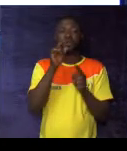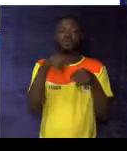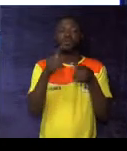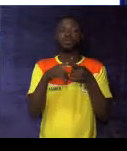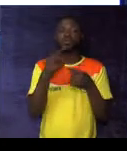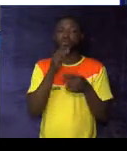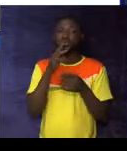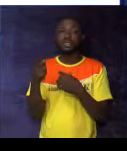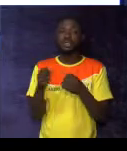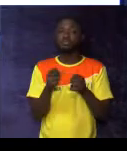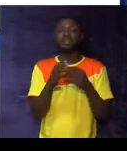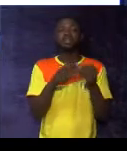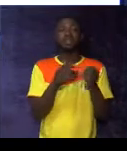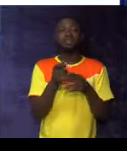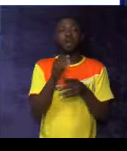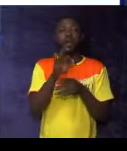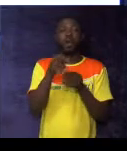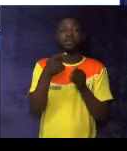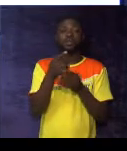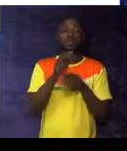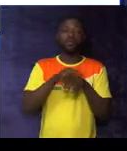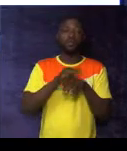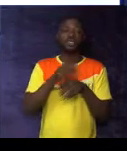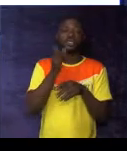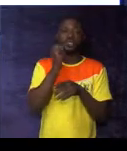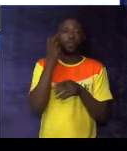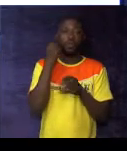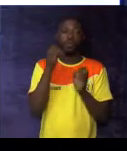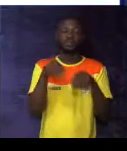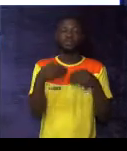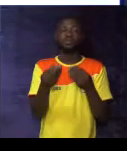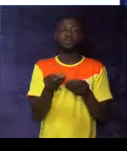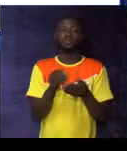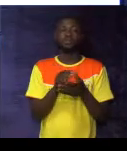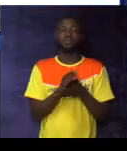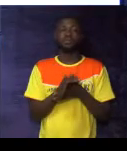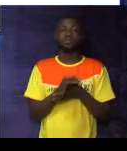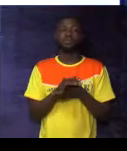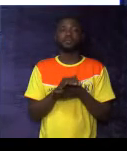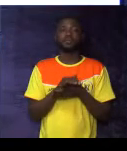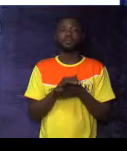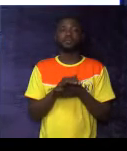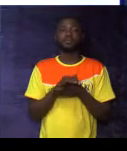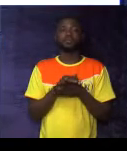Despite. She went to the stream despite all the warnings she was given.